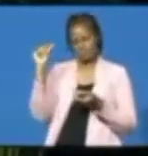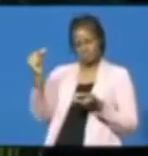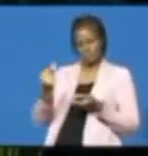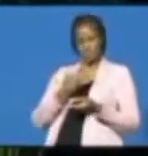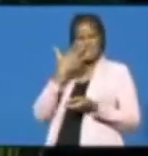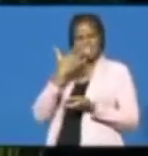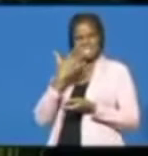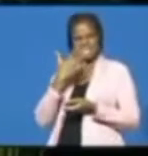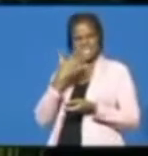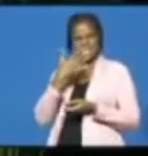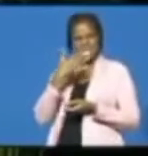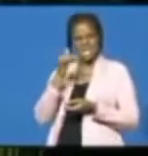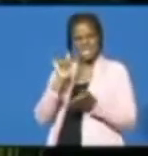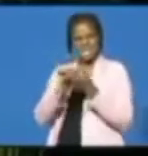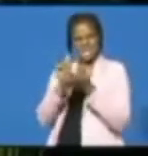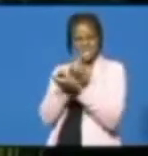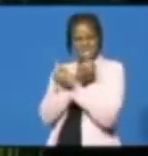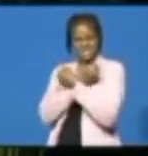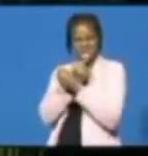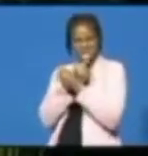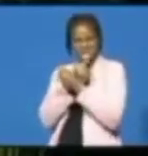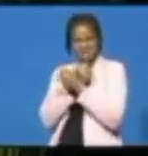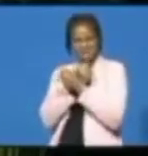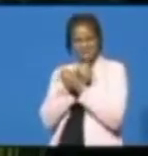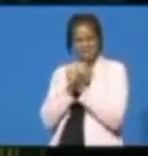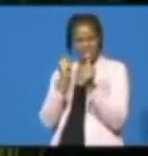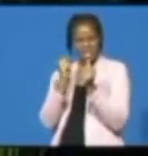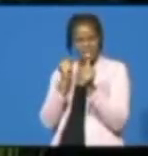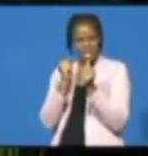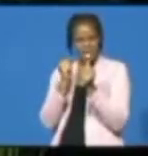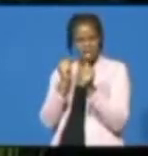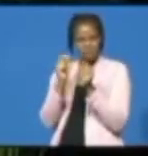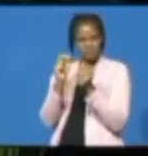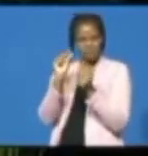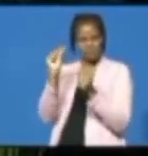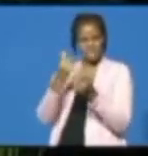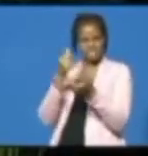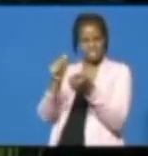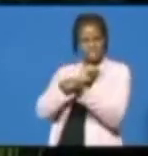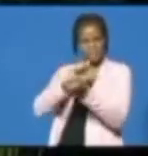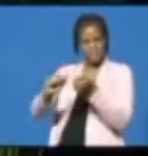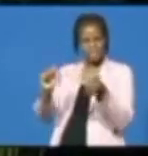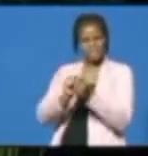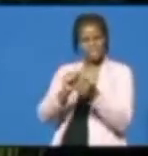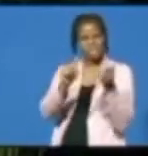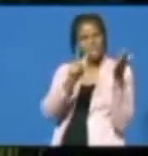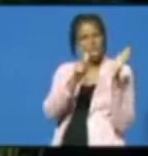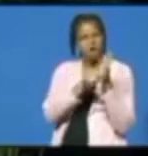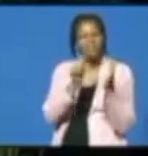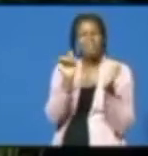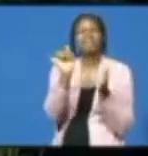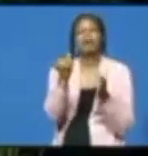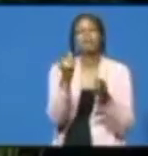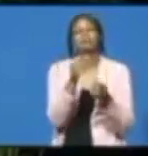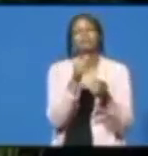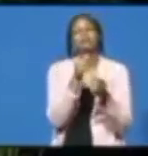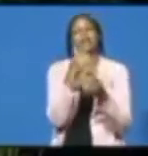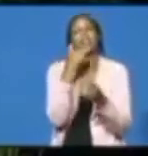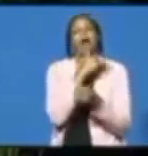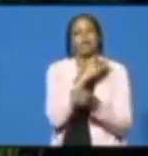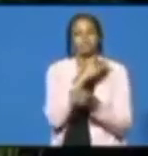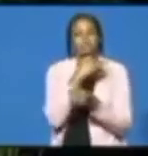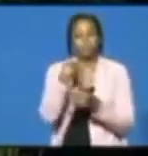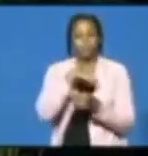grace abolish the law. That's a lie. That's impurity. And we need the